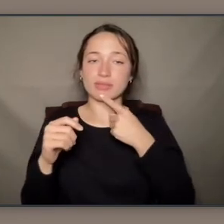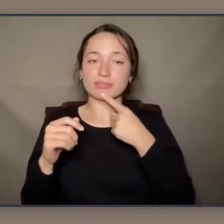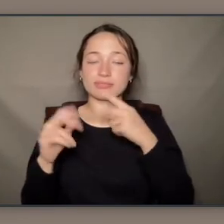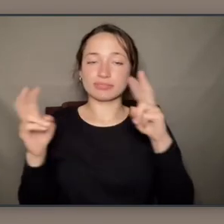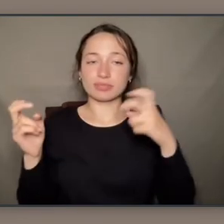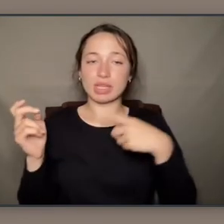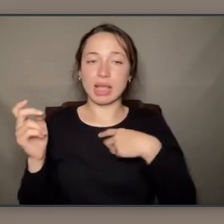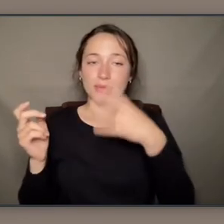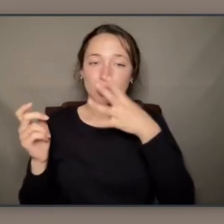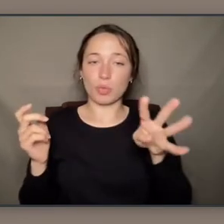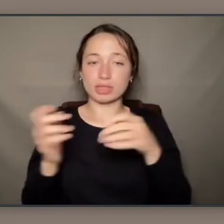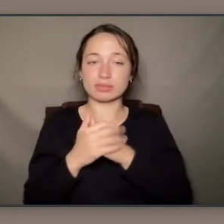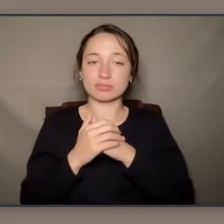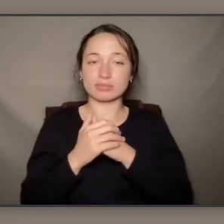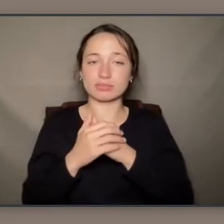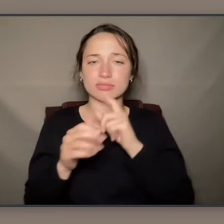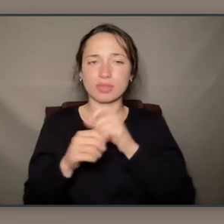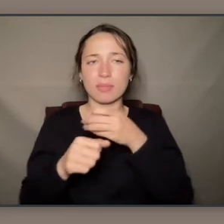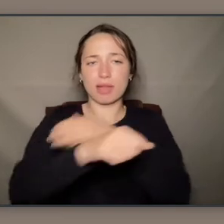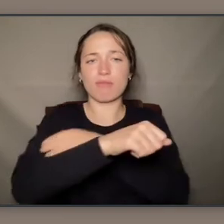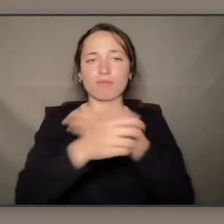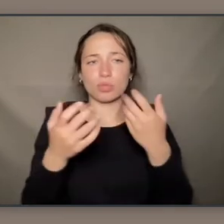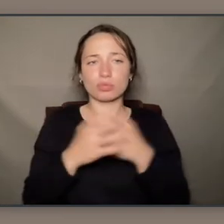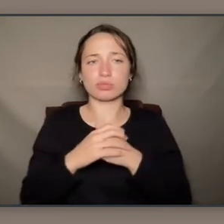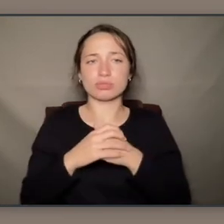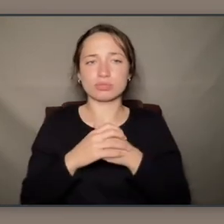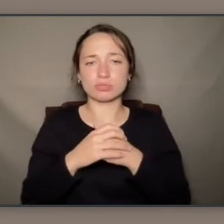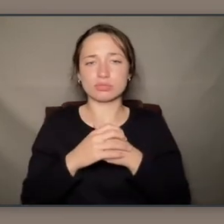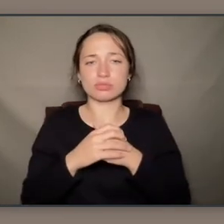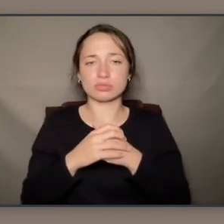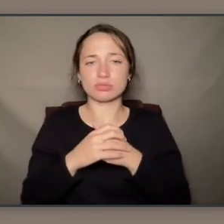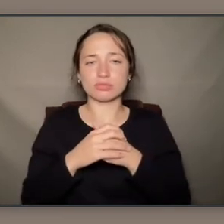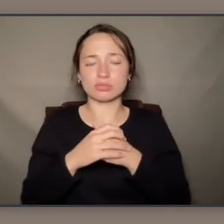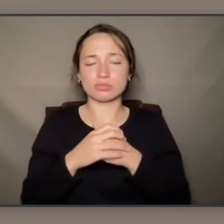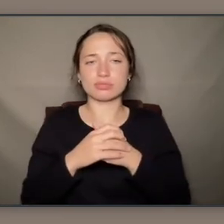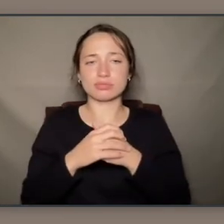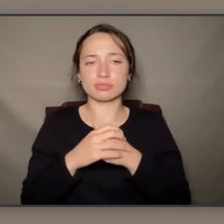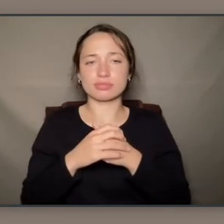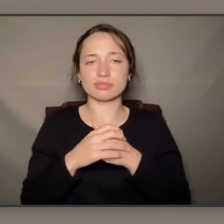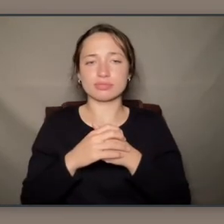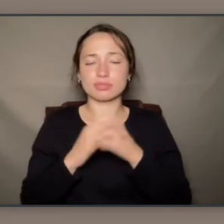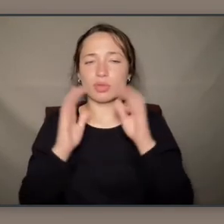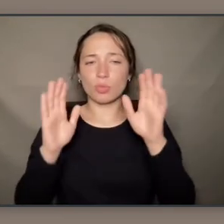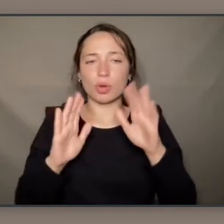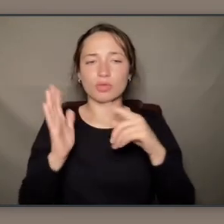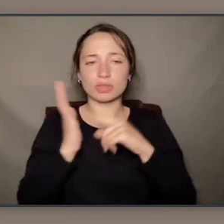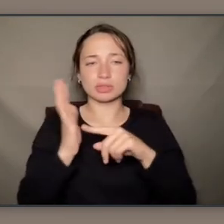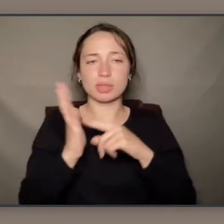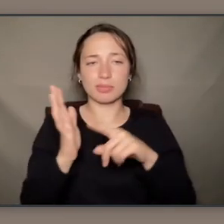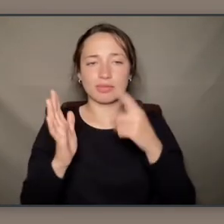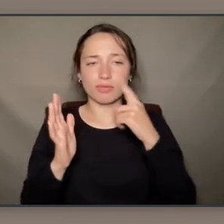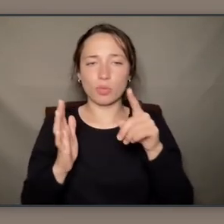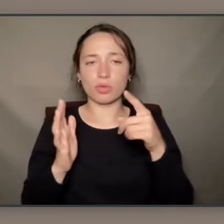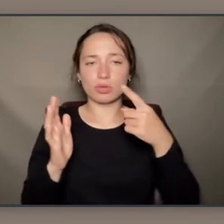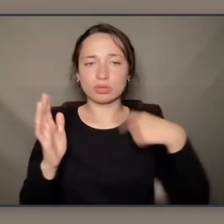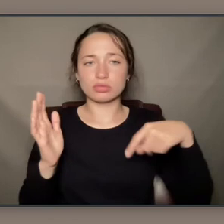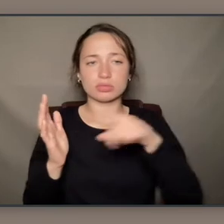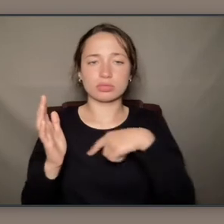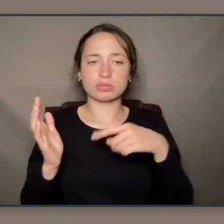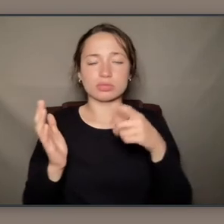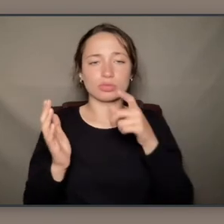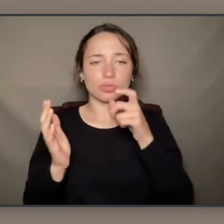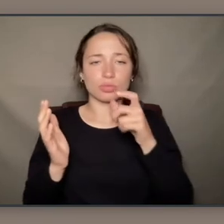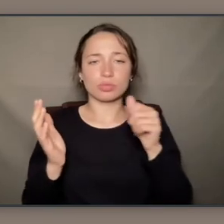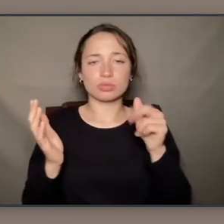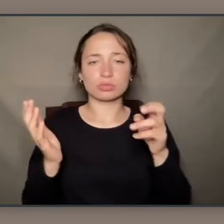to be able to say I'm ignorant is really powerful. It's a wonderful example for the